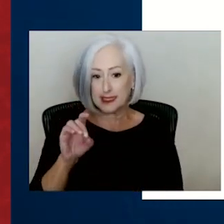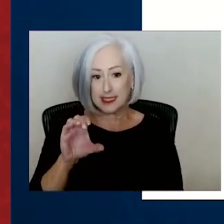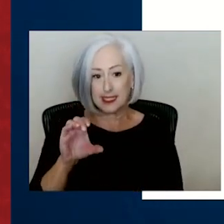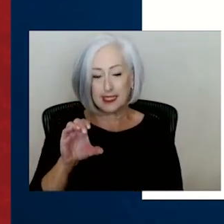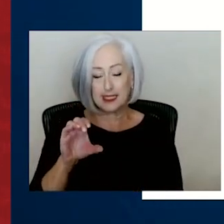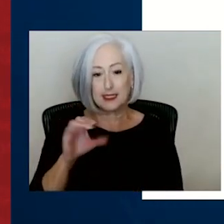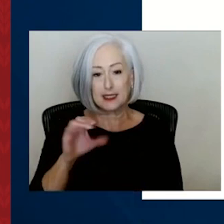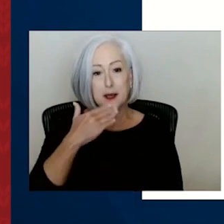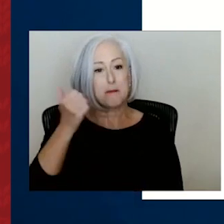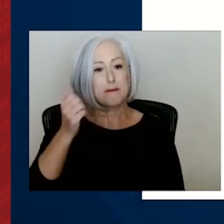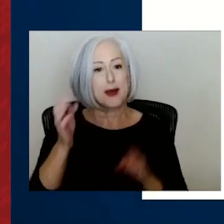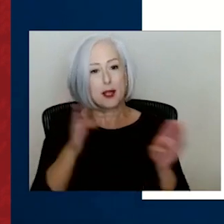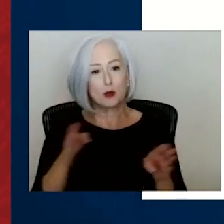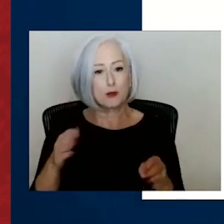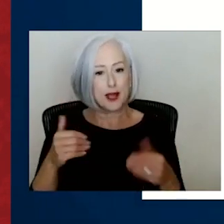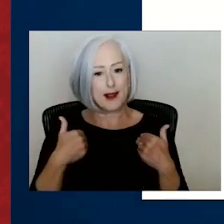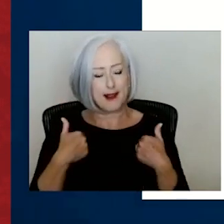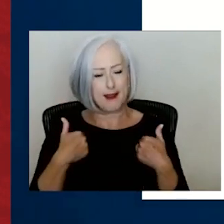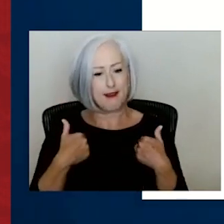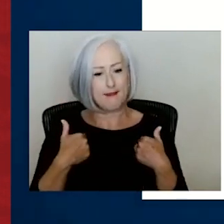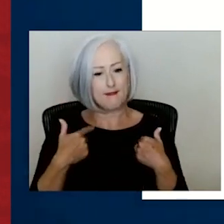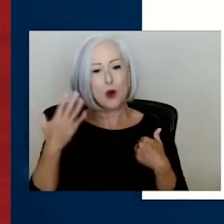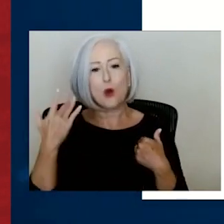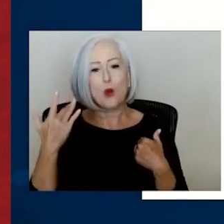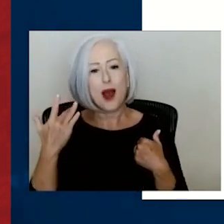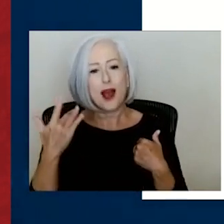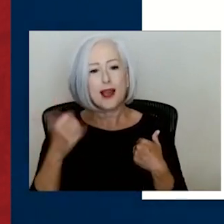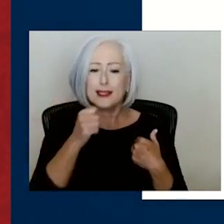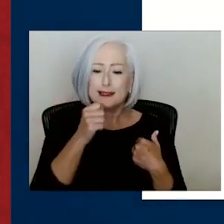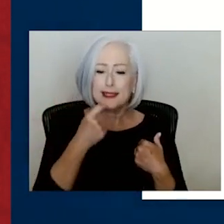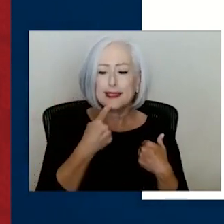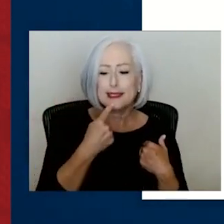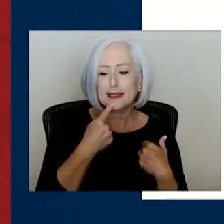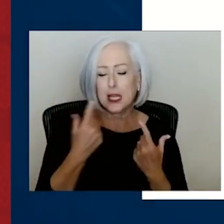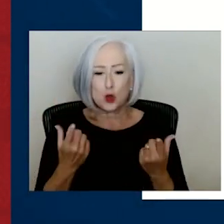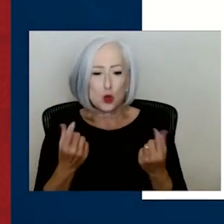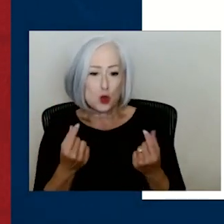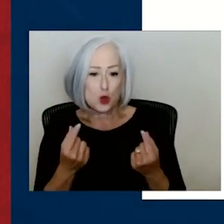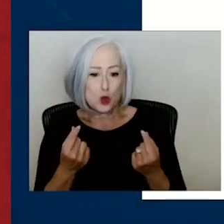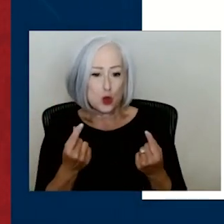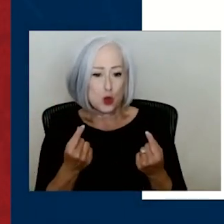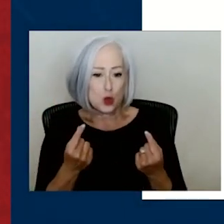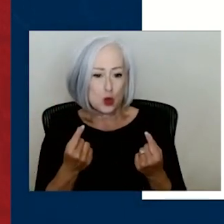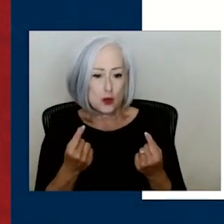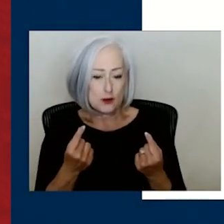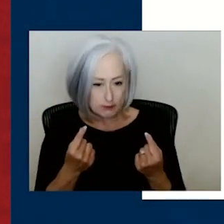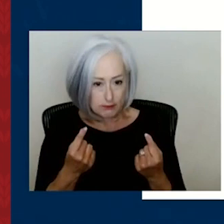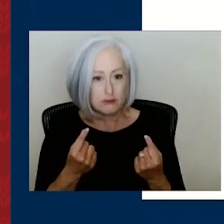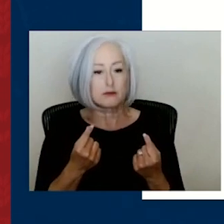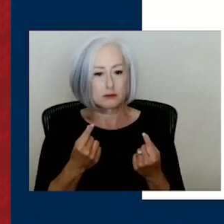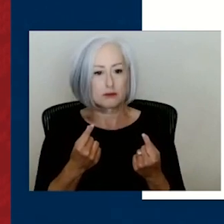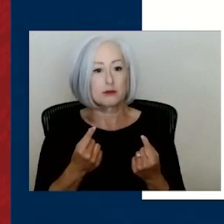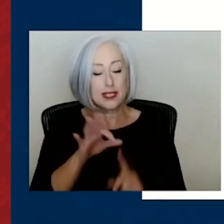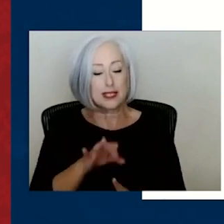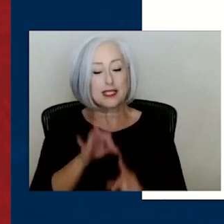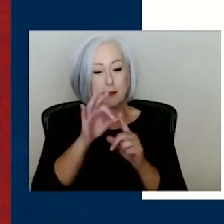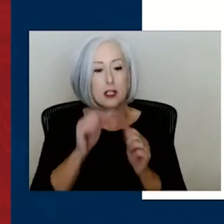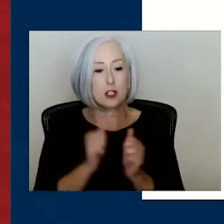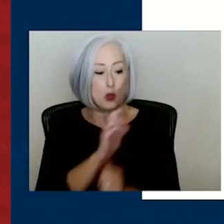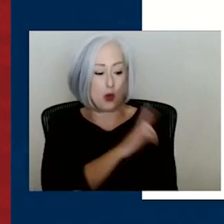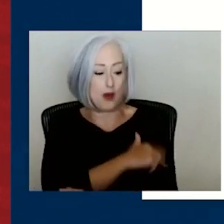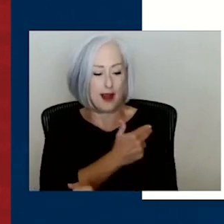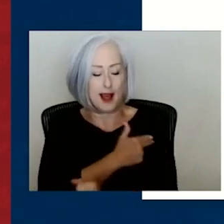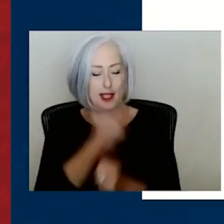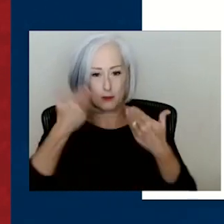just because that didn't necessarily tell us what to do a little bit better, especially with the hospitals being overwhelmed or